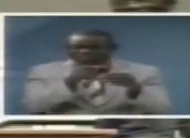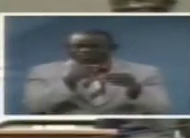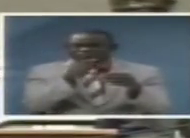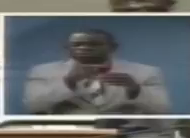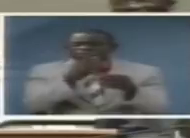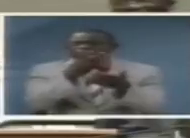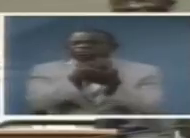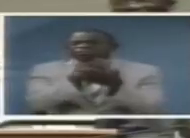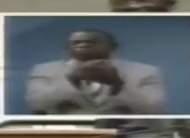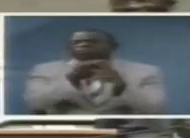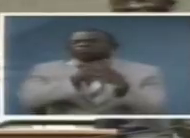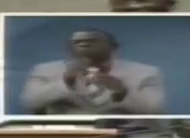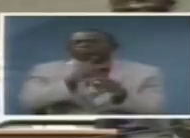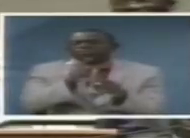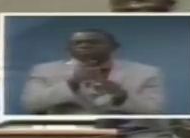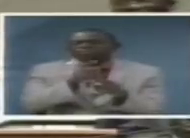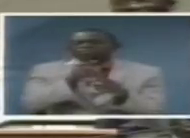financed through